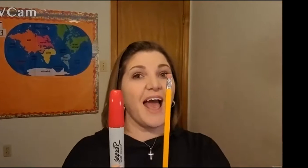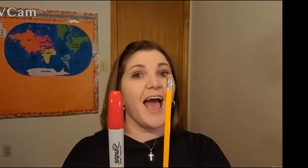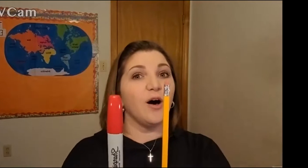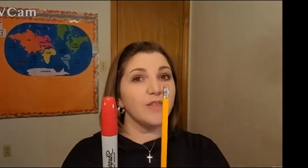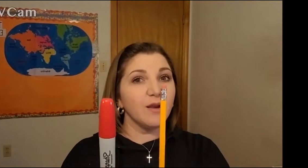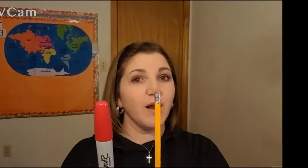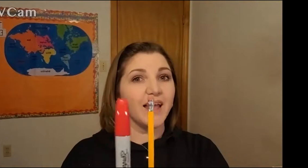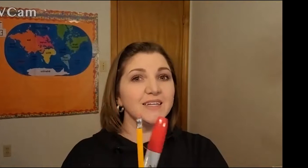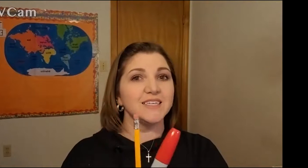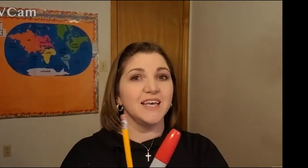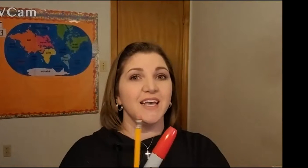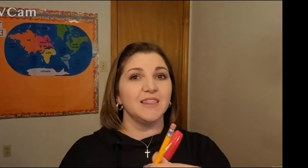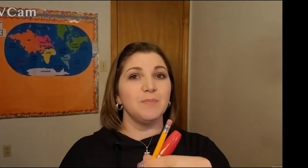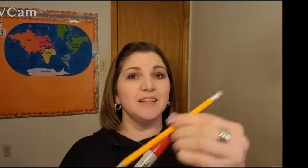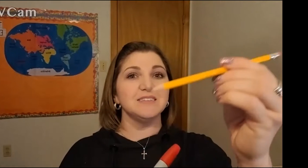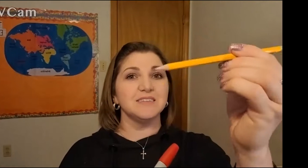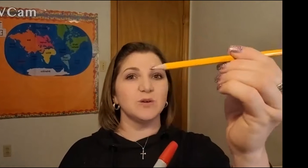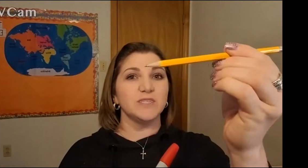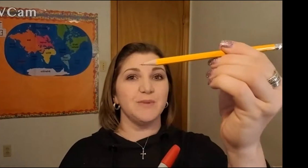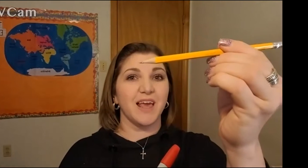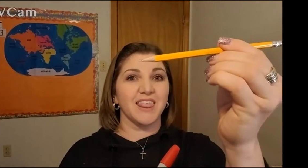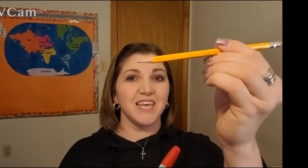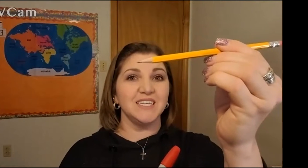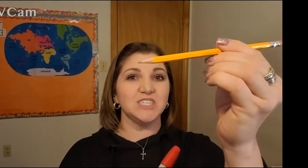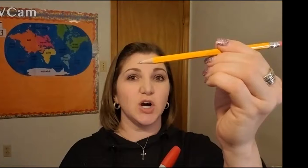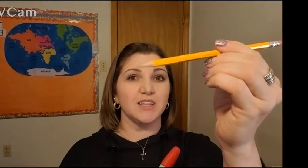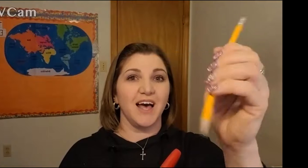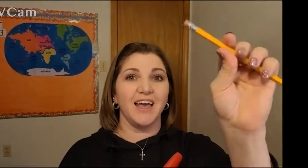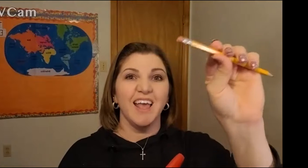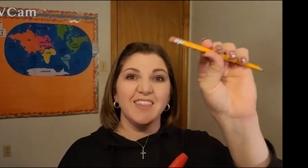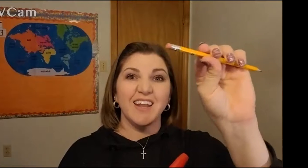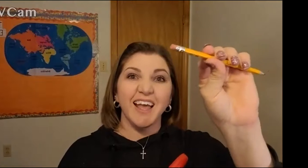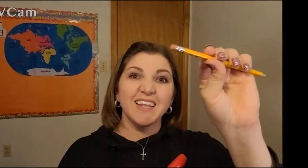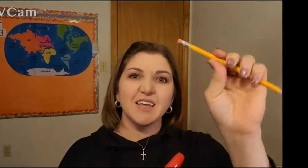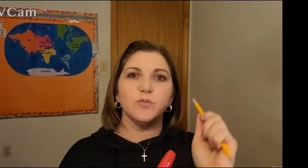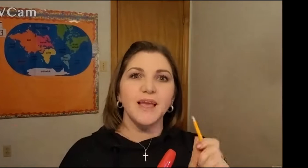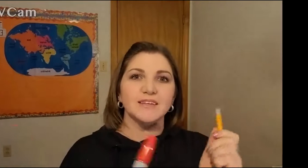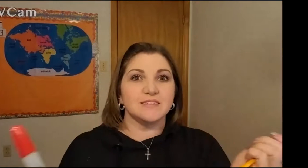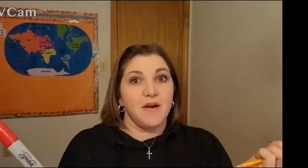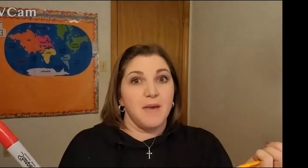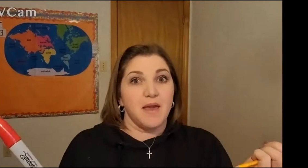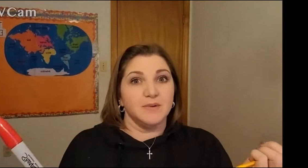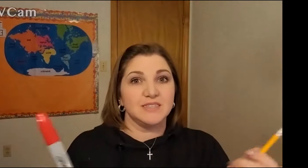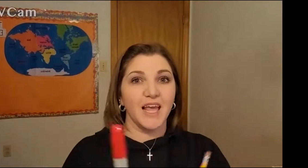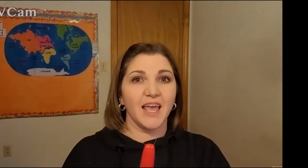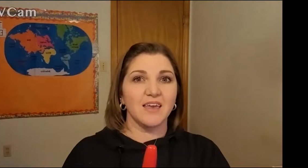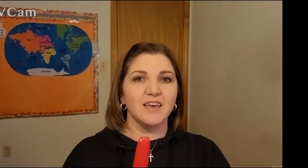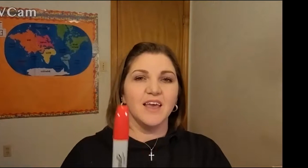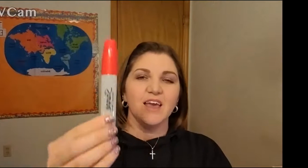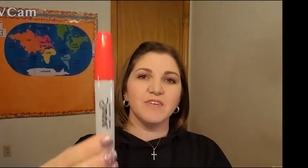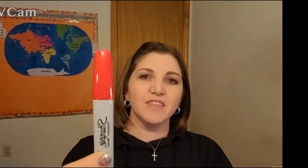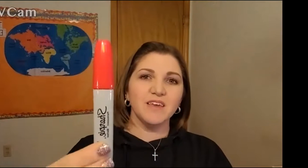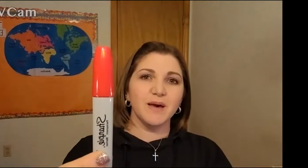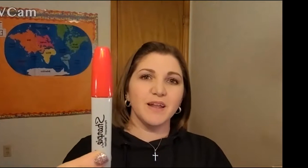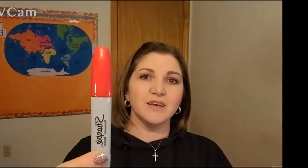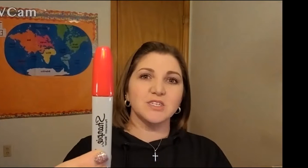about how they write, the pencil is going to make a thin, dark line that I can erase if I make a mistake.